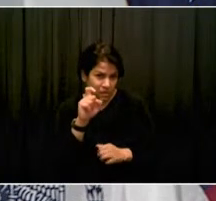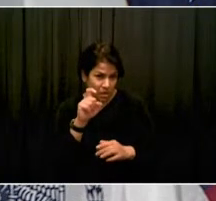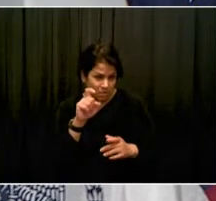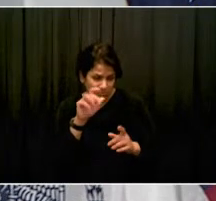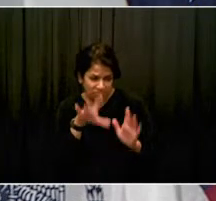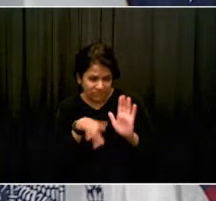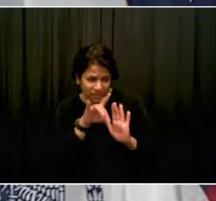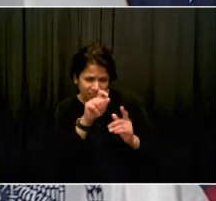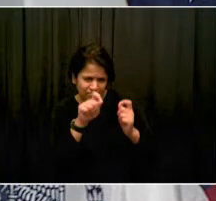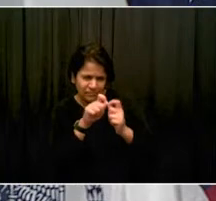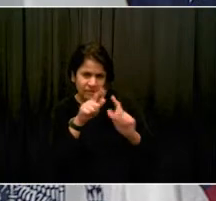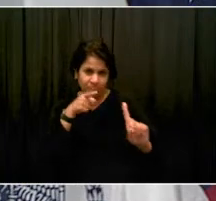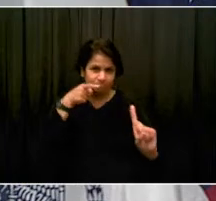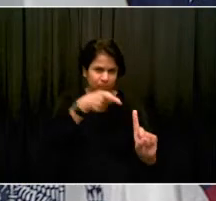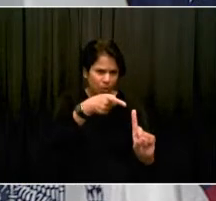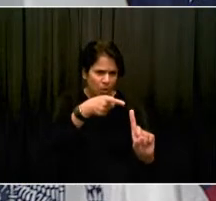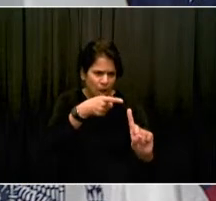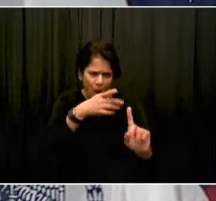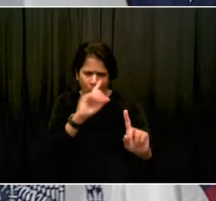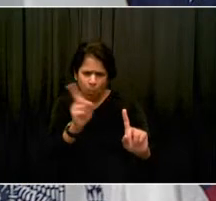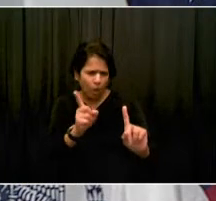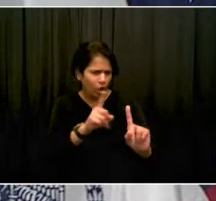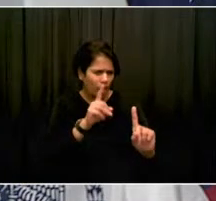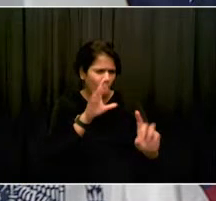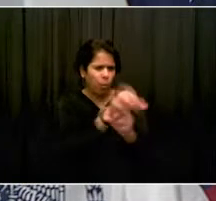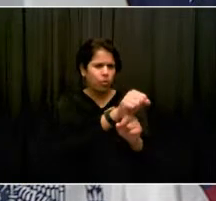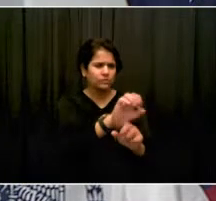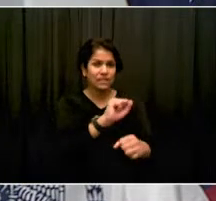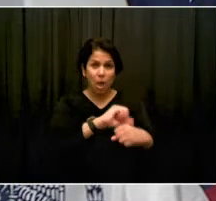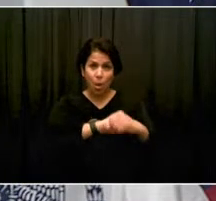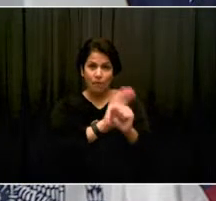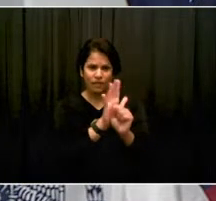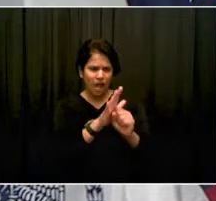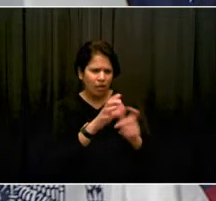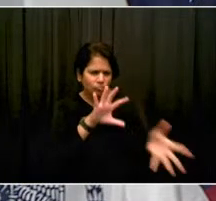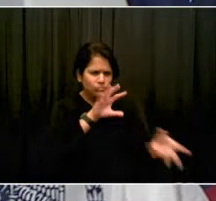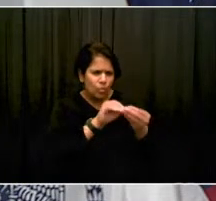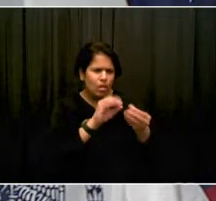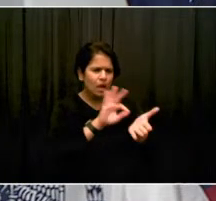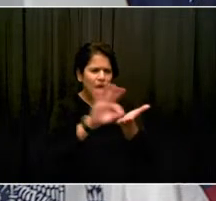amount of cases in these schools that are being reported?